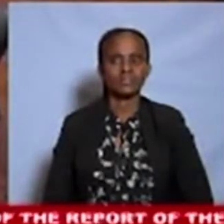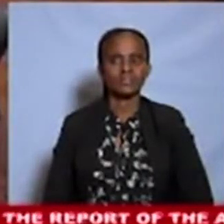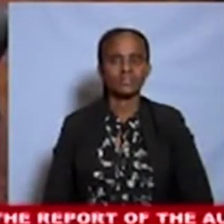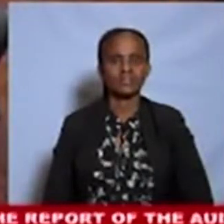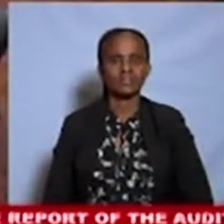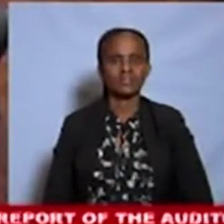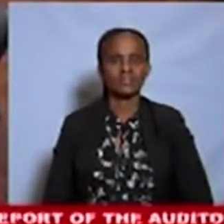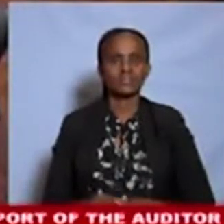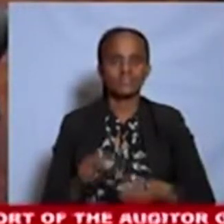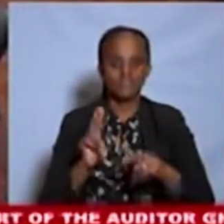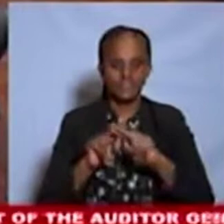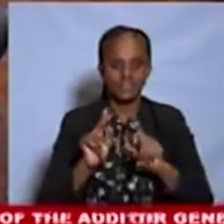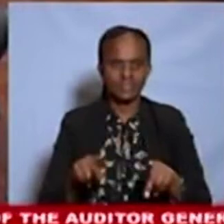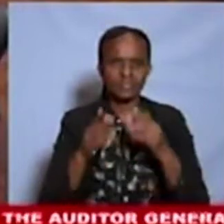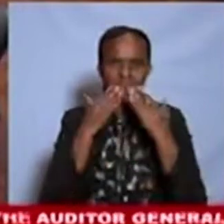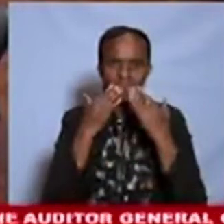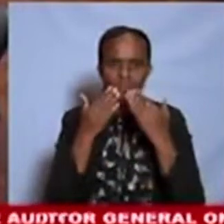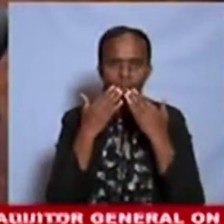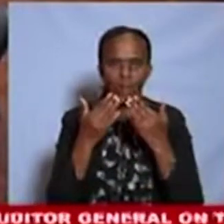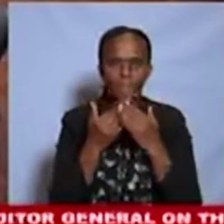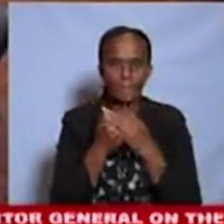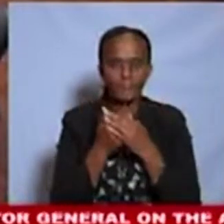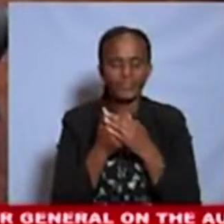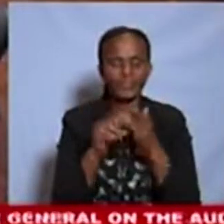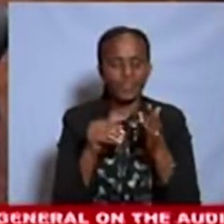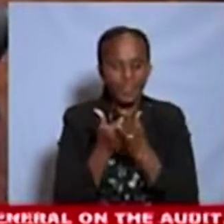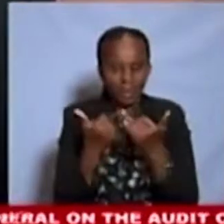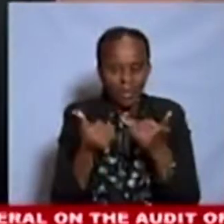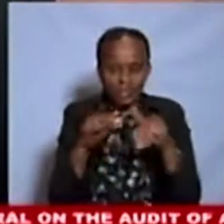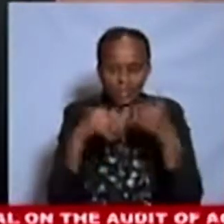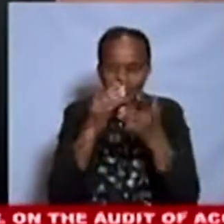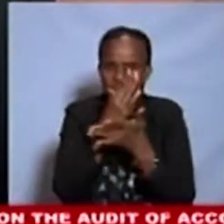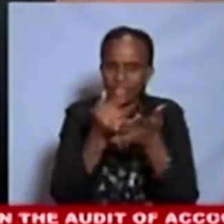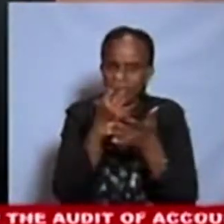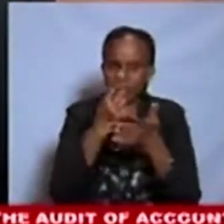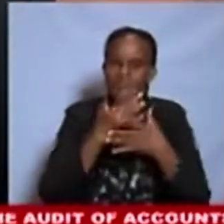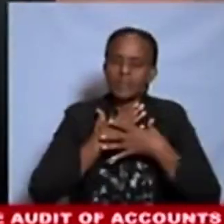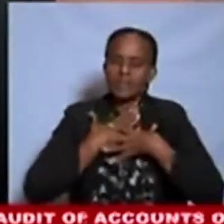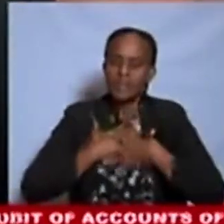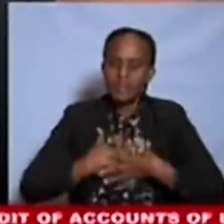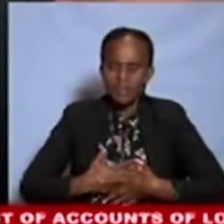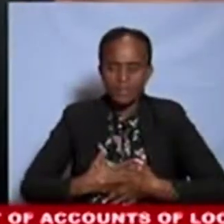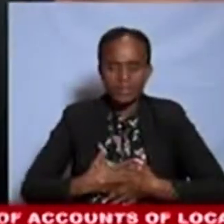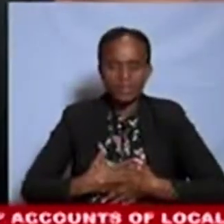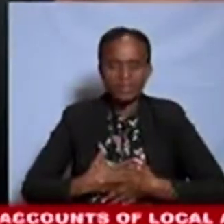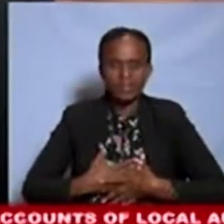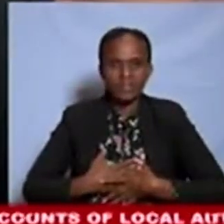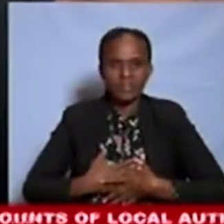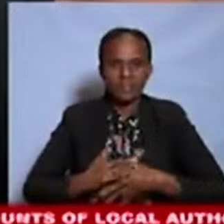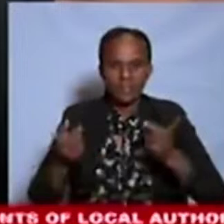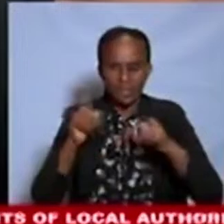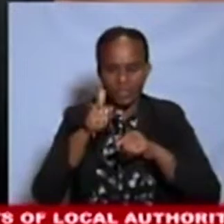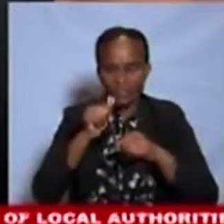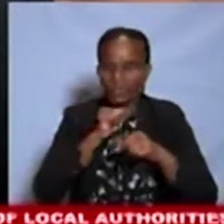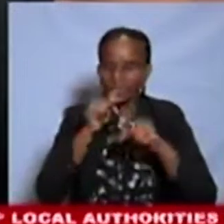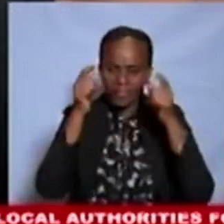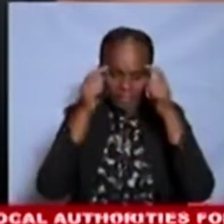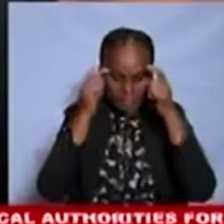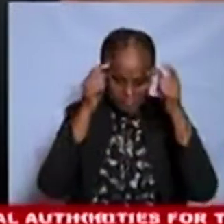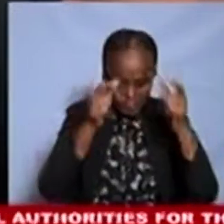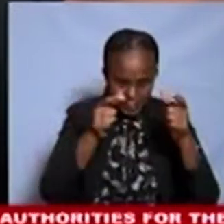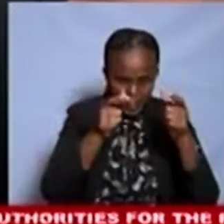Thank you so much. How do you give someone leave when he hasn't handed